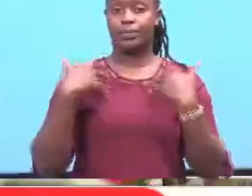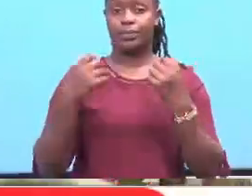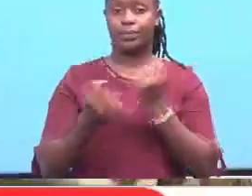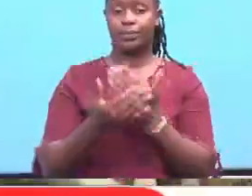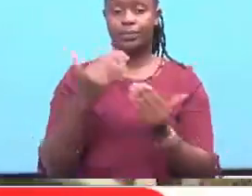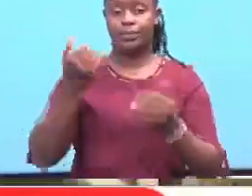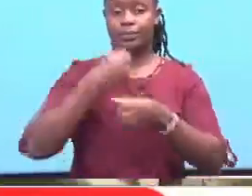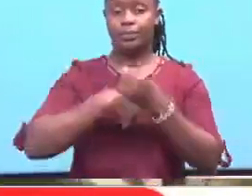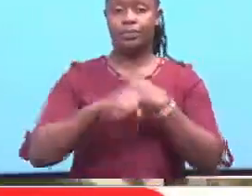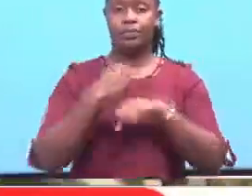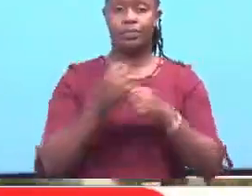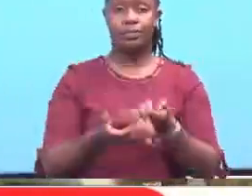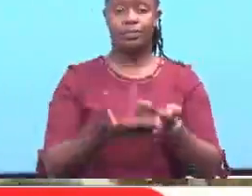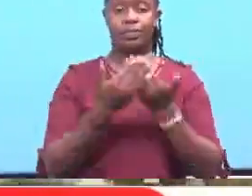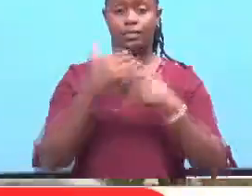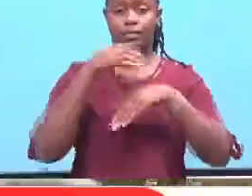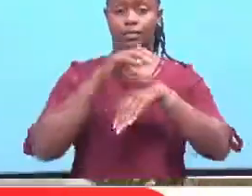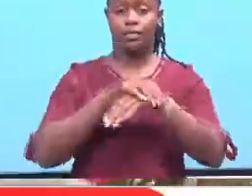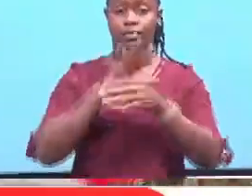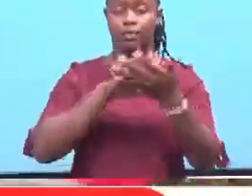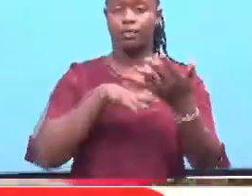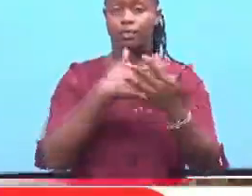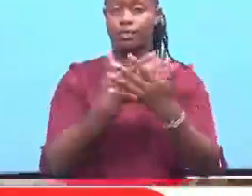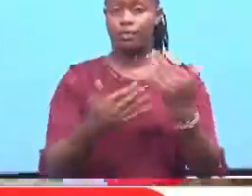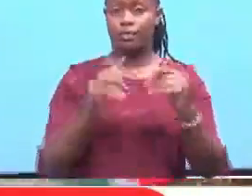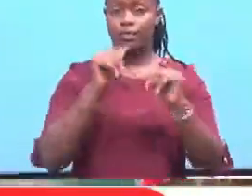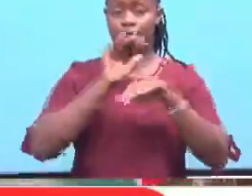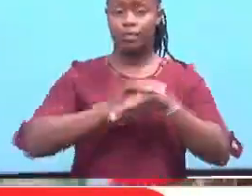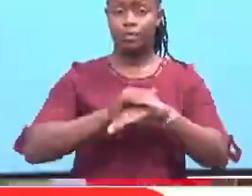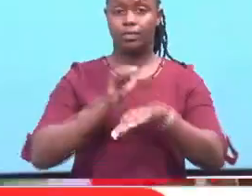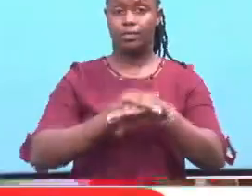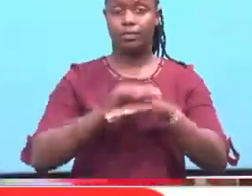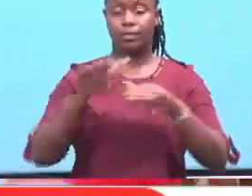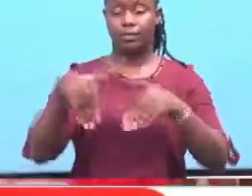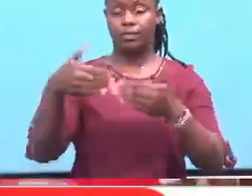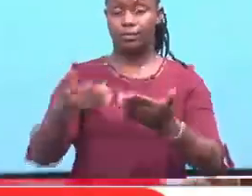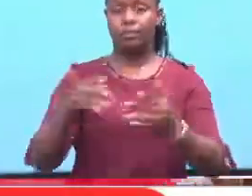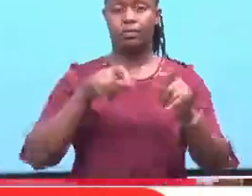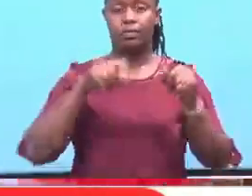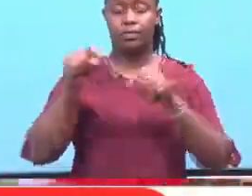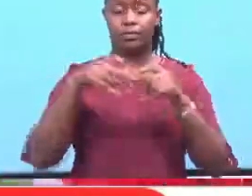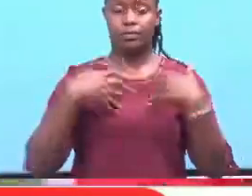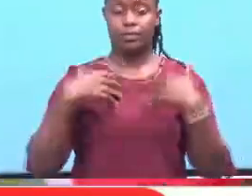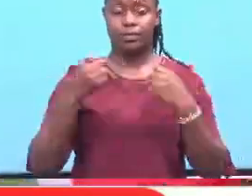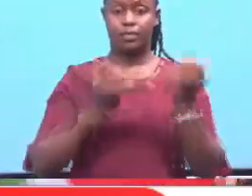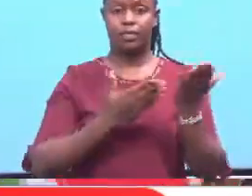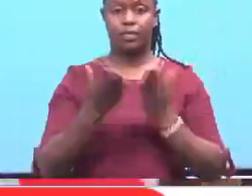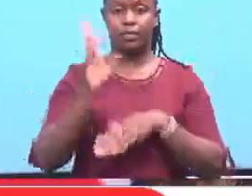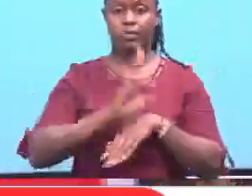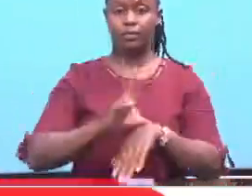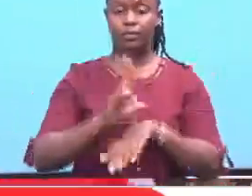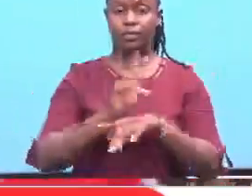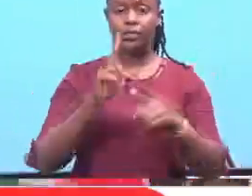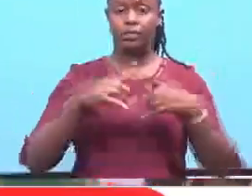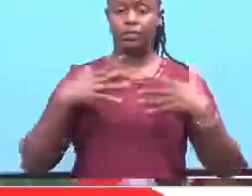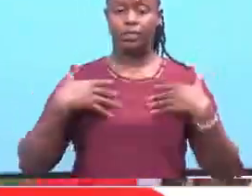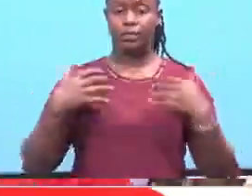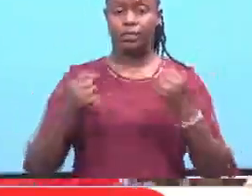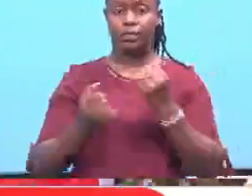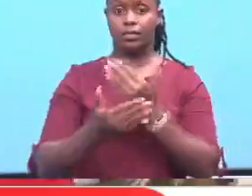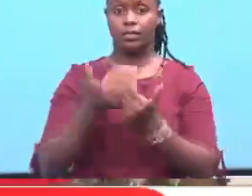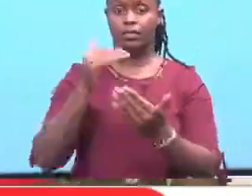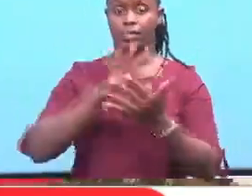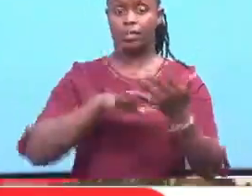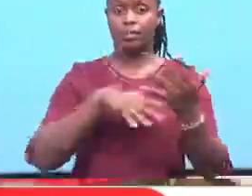help provide a framework for the effective delivery and management of health services using primary health care networks and